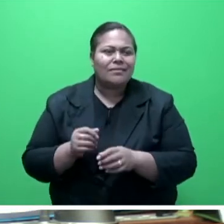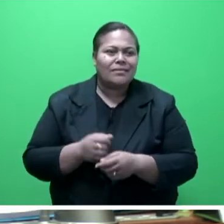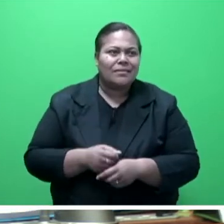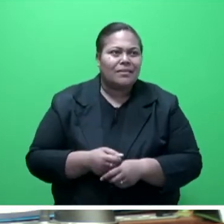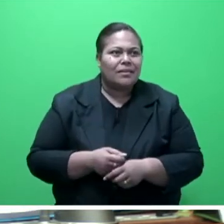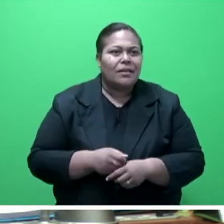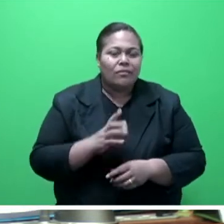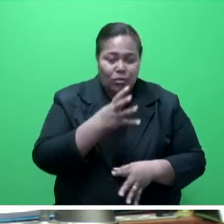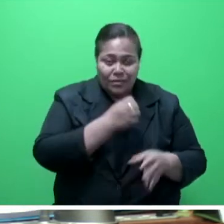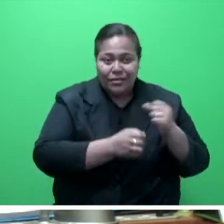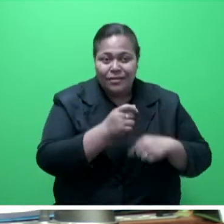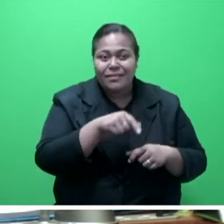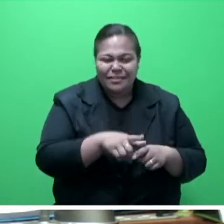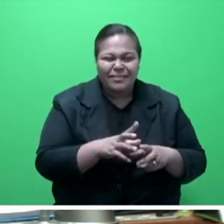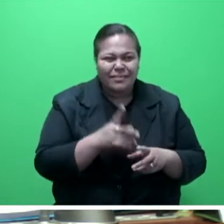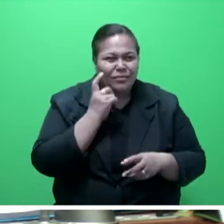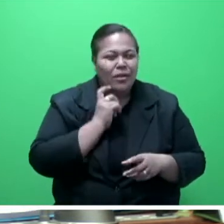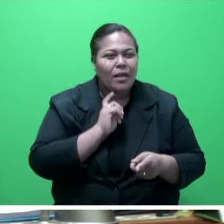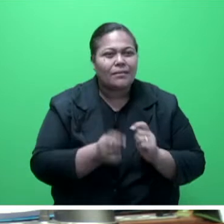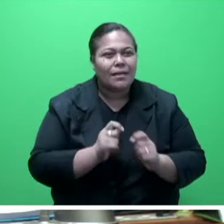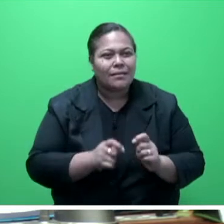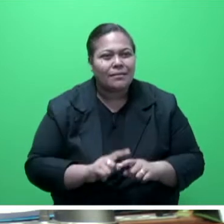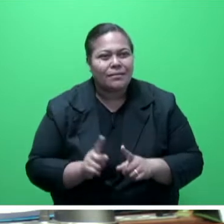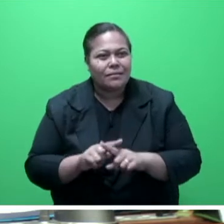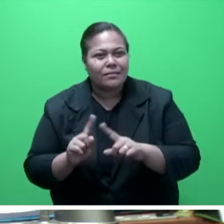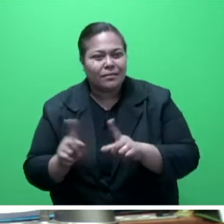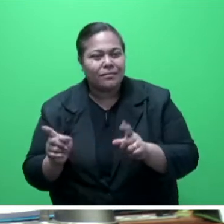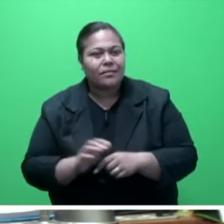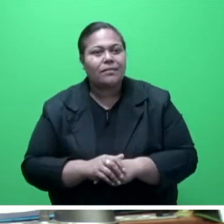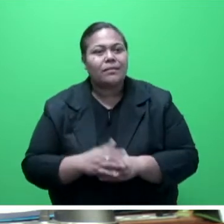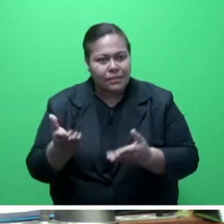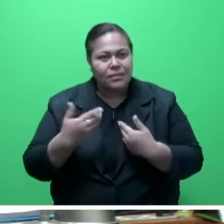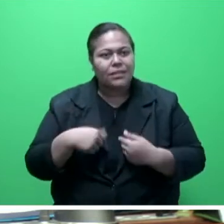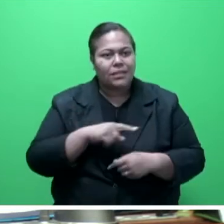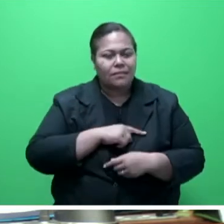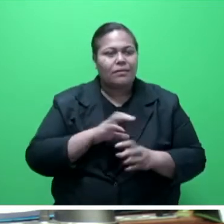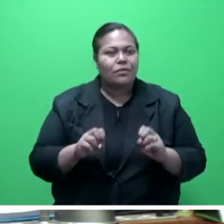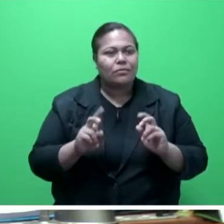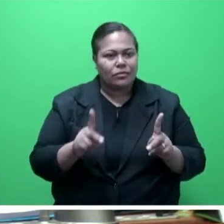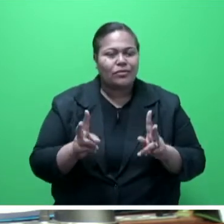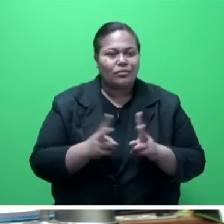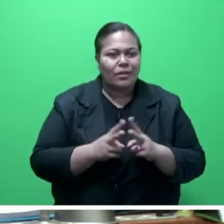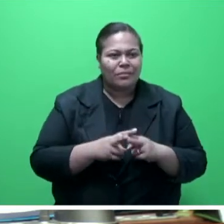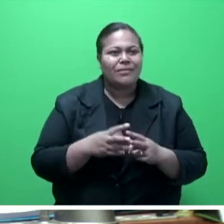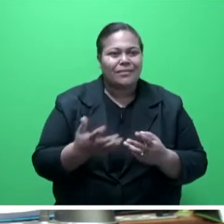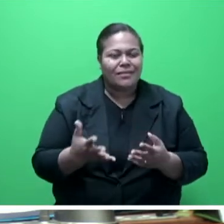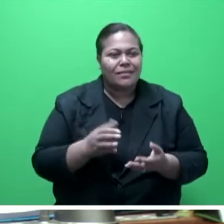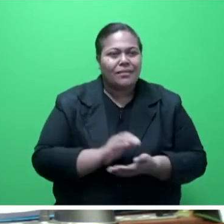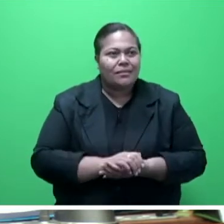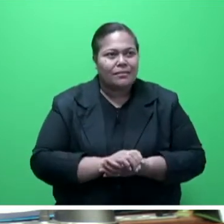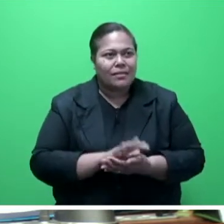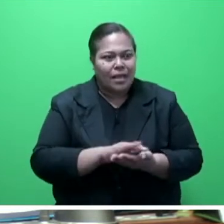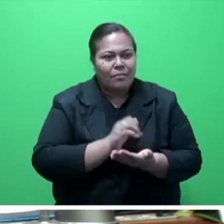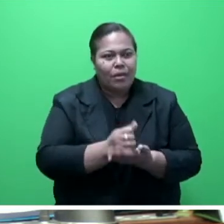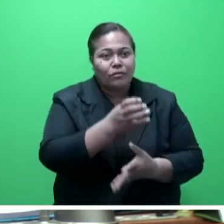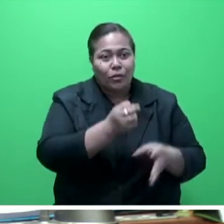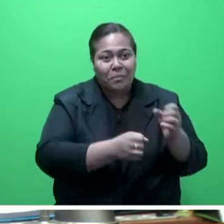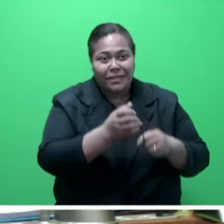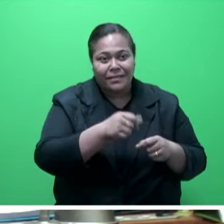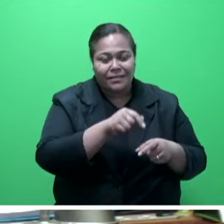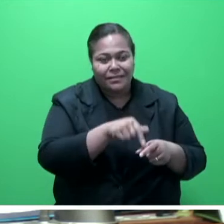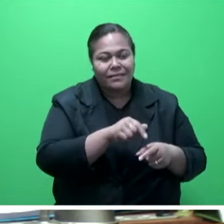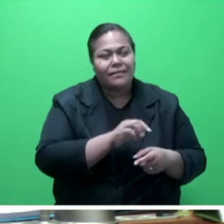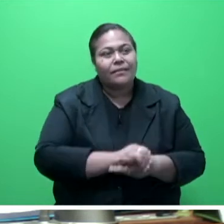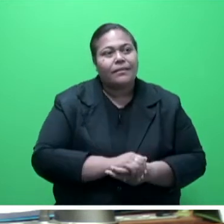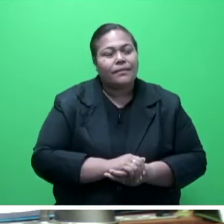dairy, which will give us at least double the amount of carcass meat and milk production. At the same